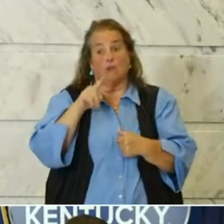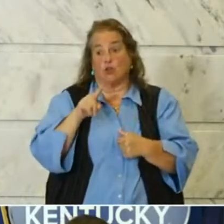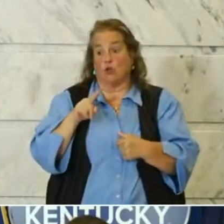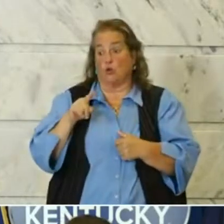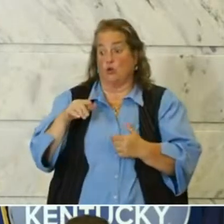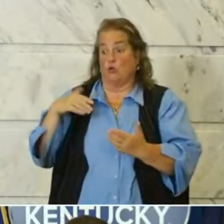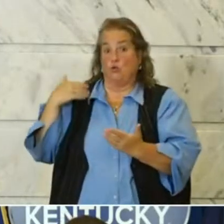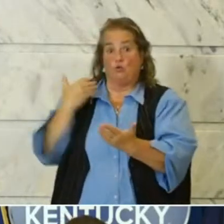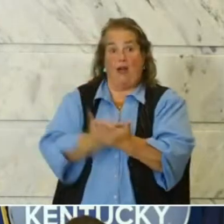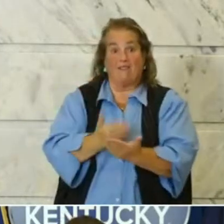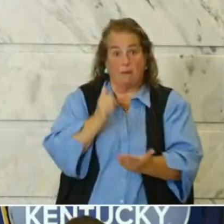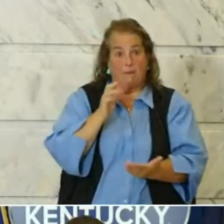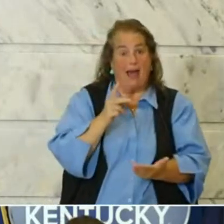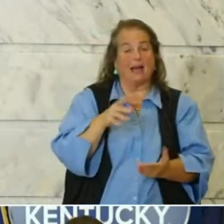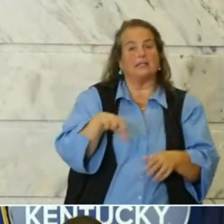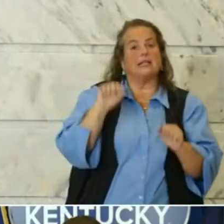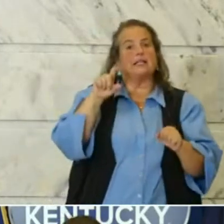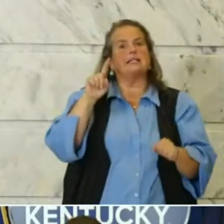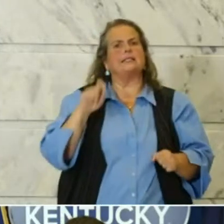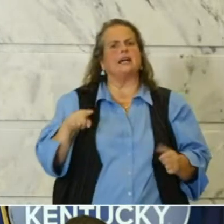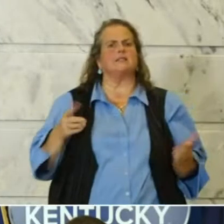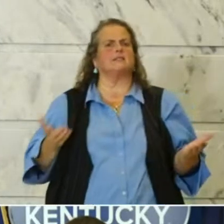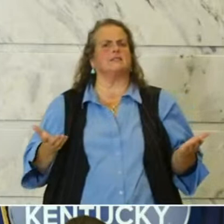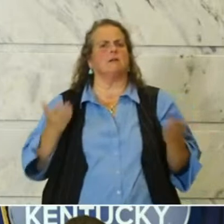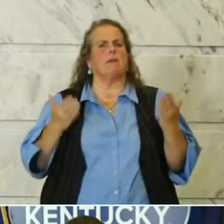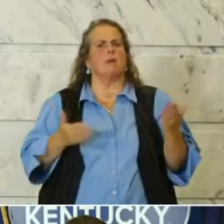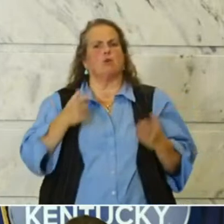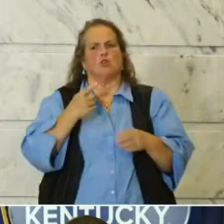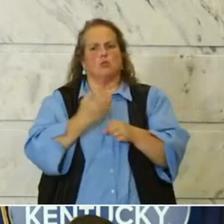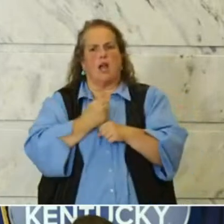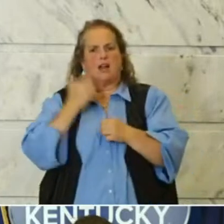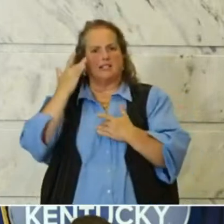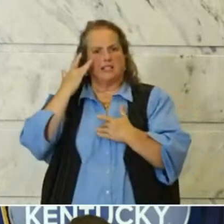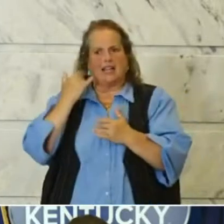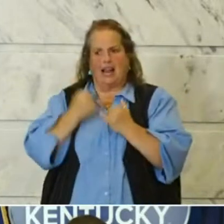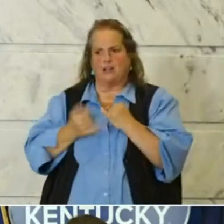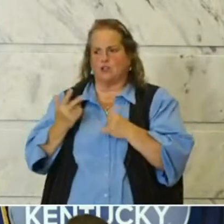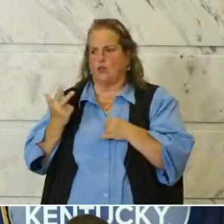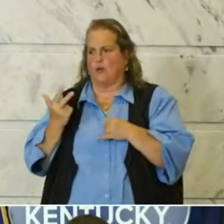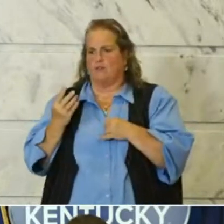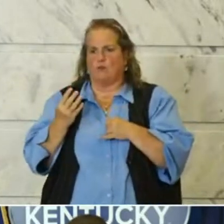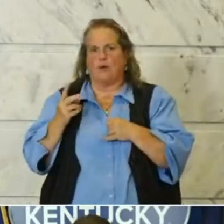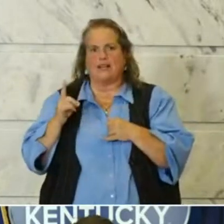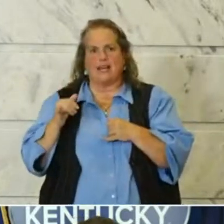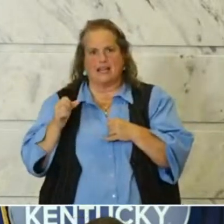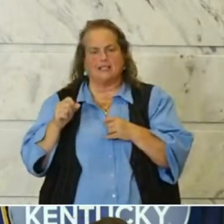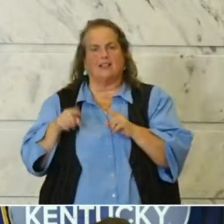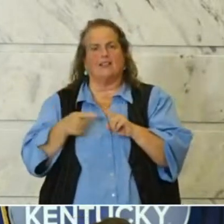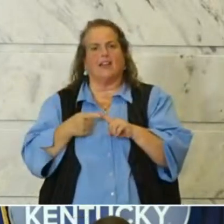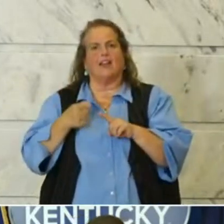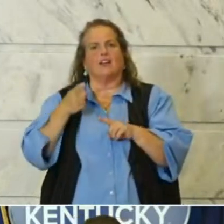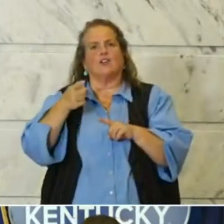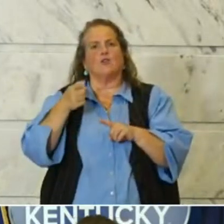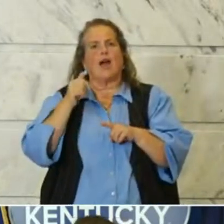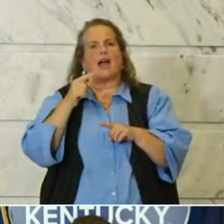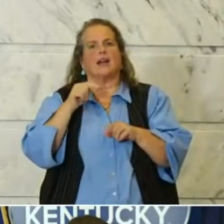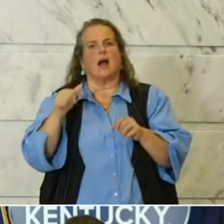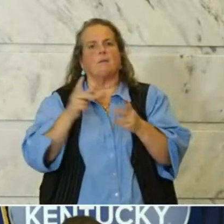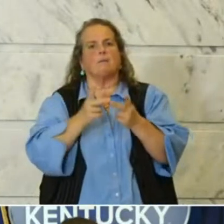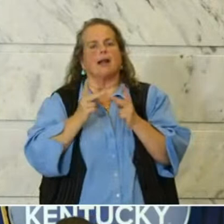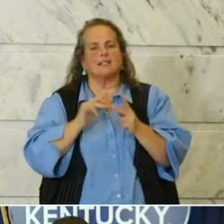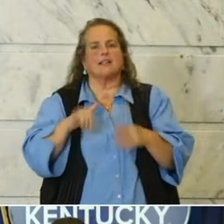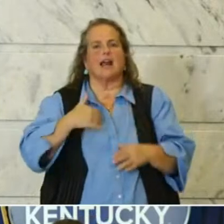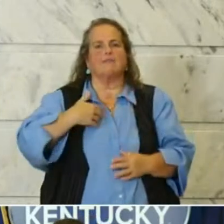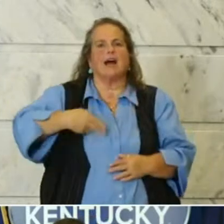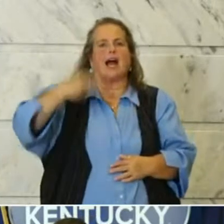the day you get back. You could have been infected in the last 3 days, maybe even 4 days, that you're at a place that has such a high